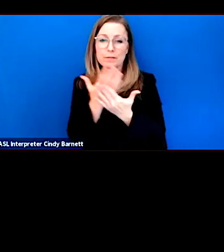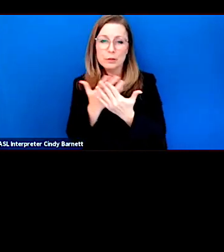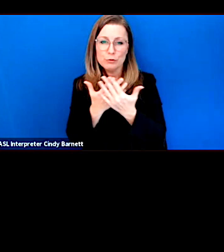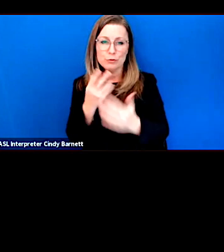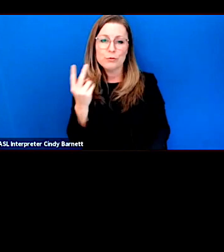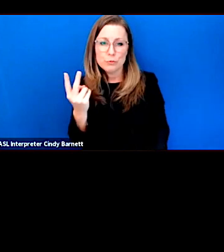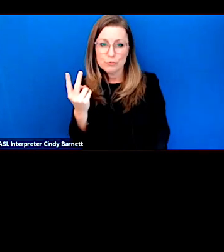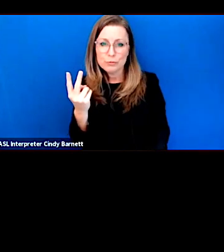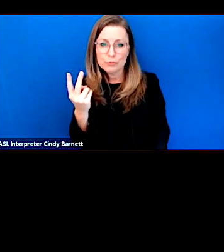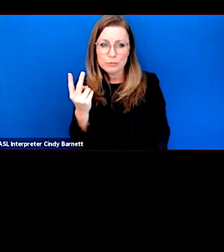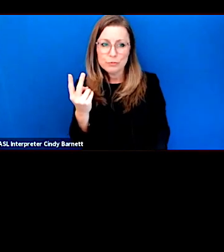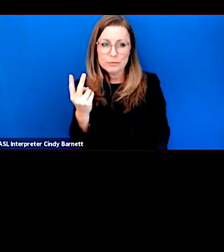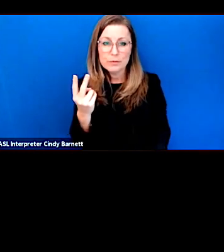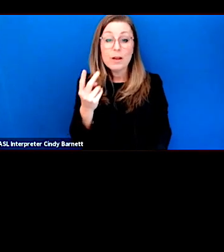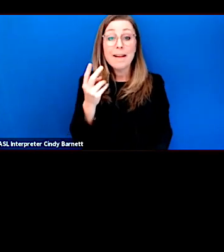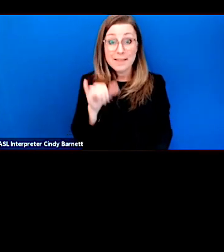the final